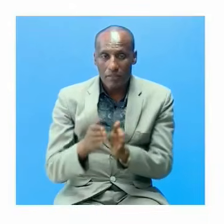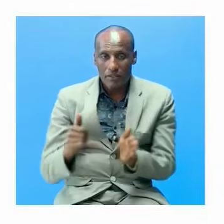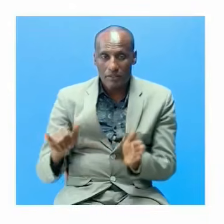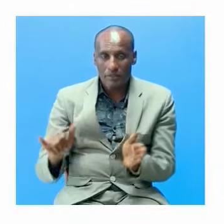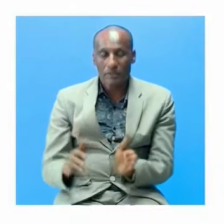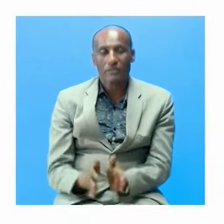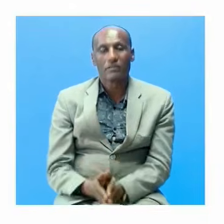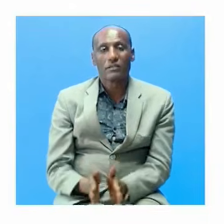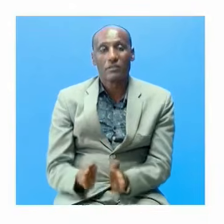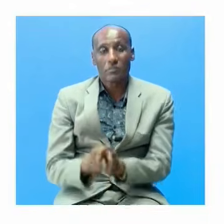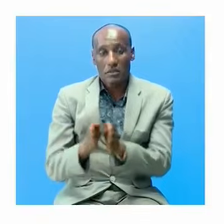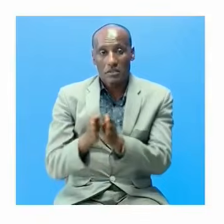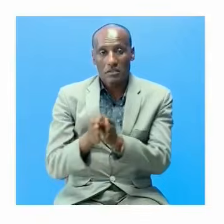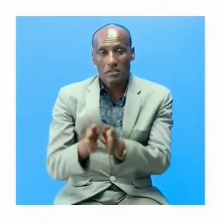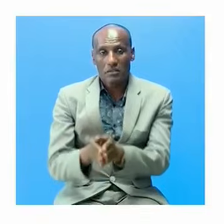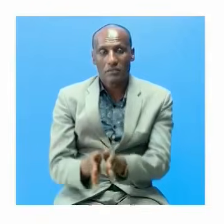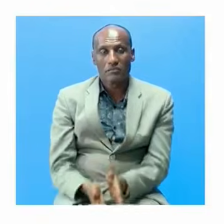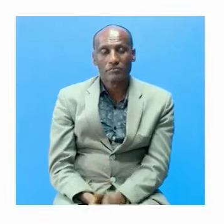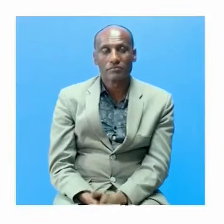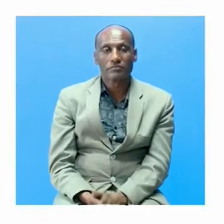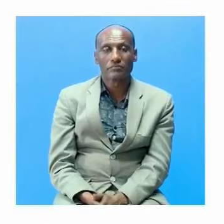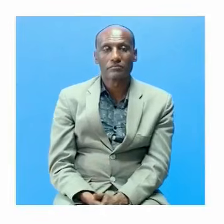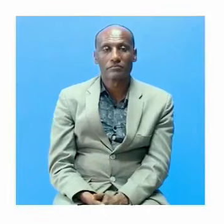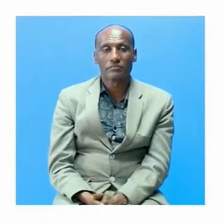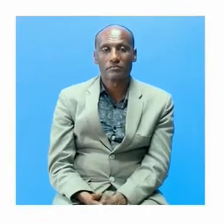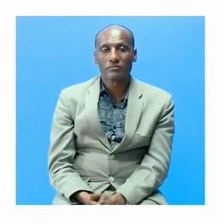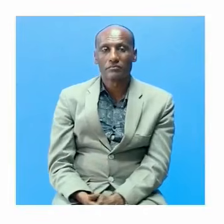be in a meeting.